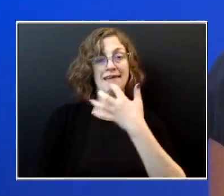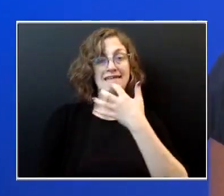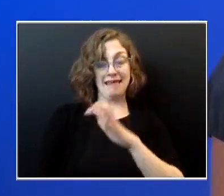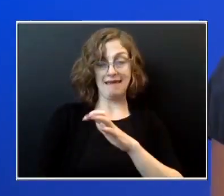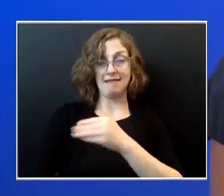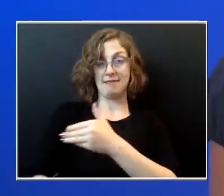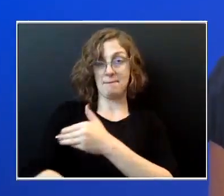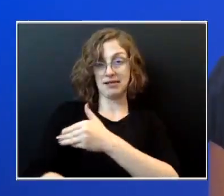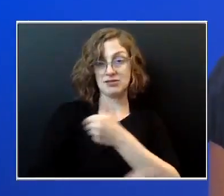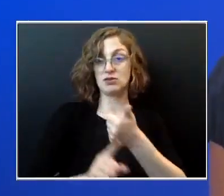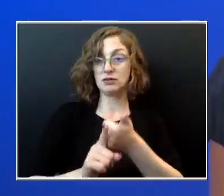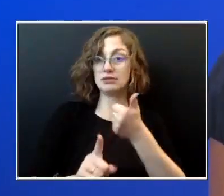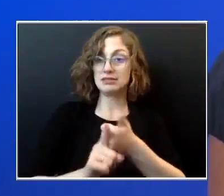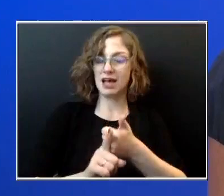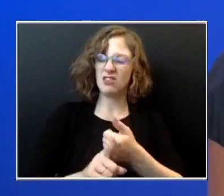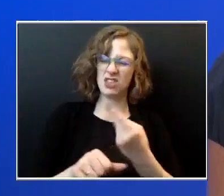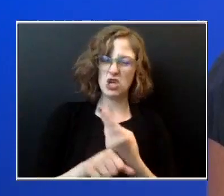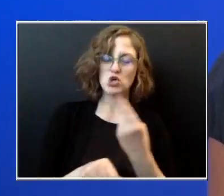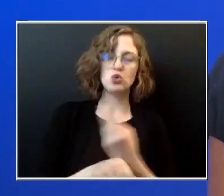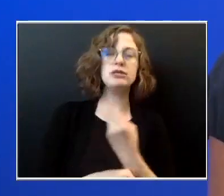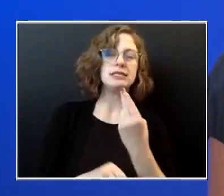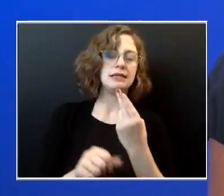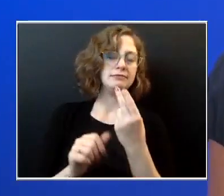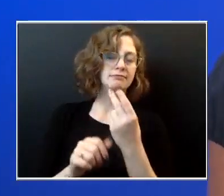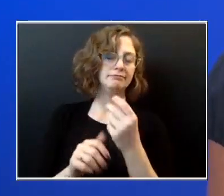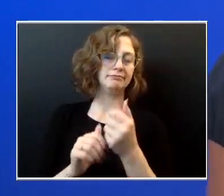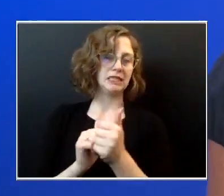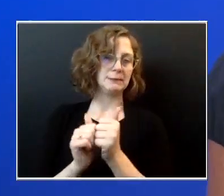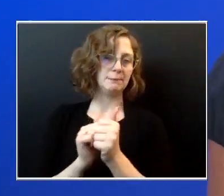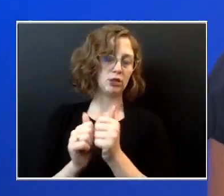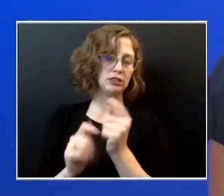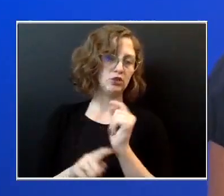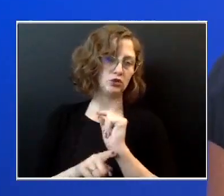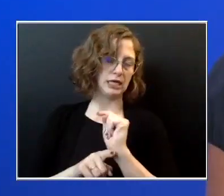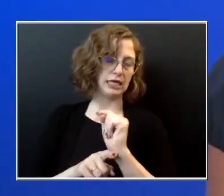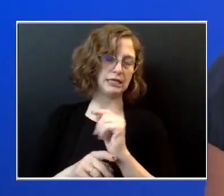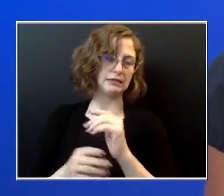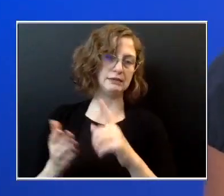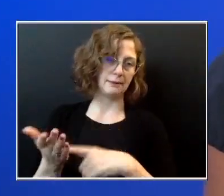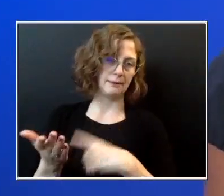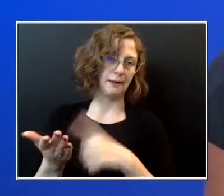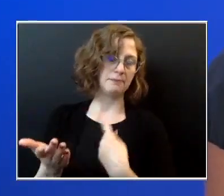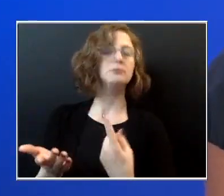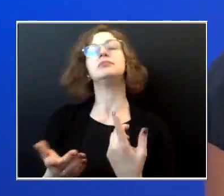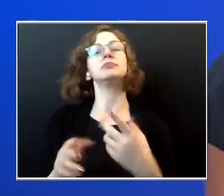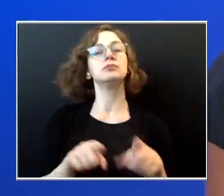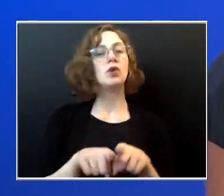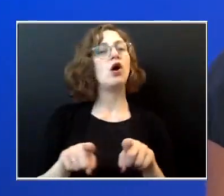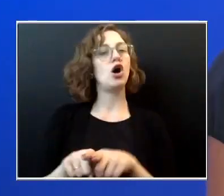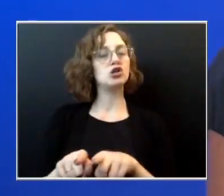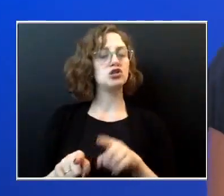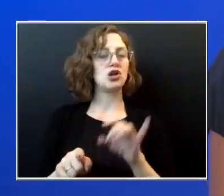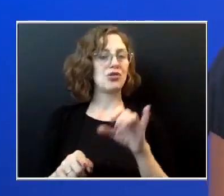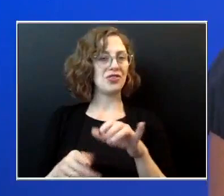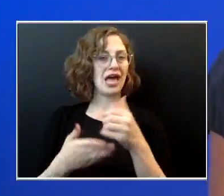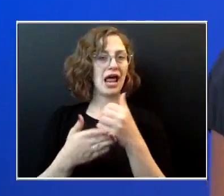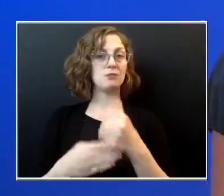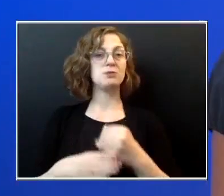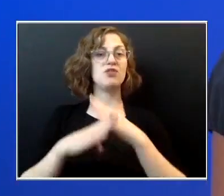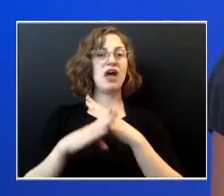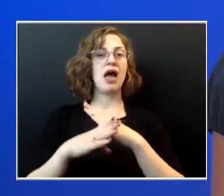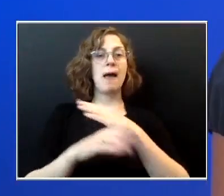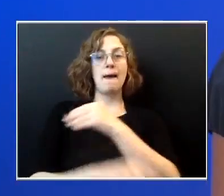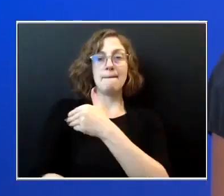an improvement in mitochondrial function, and also an ability to prevent muscle atrophy, which is really exciting. So there are